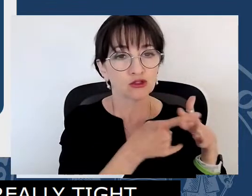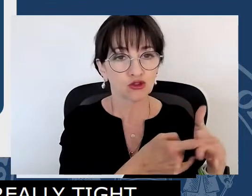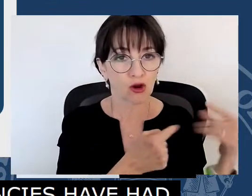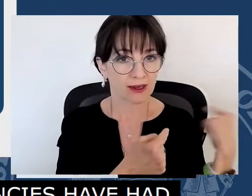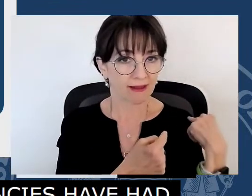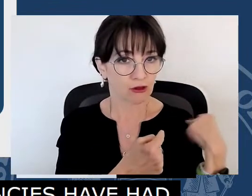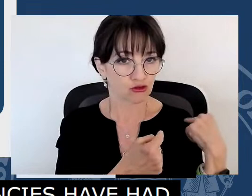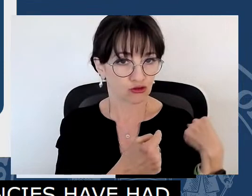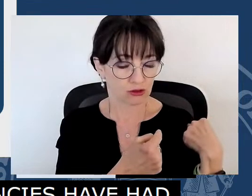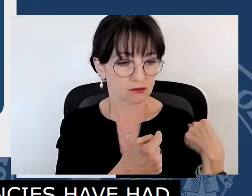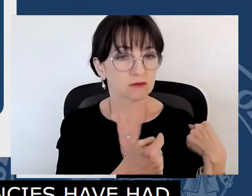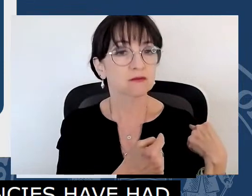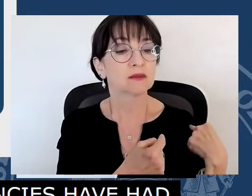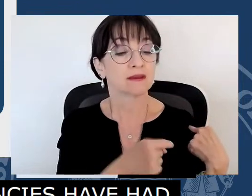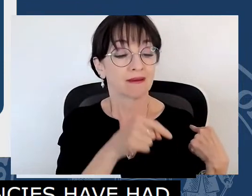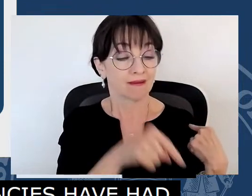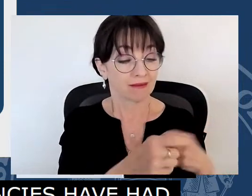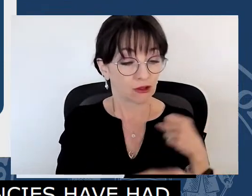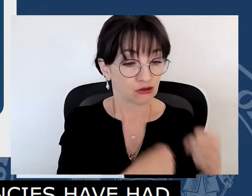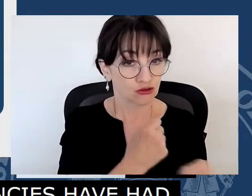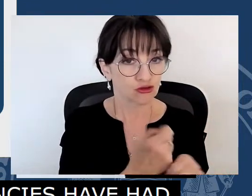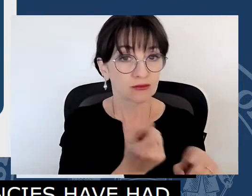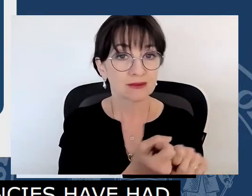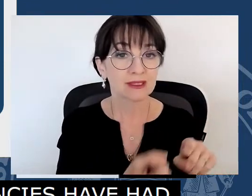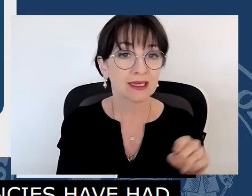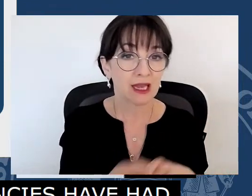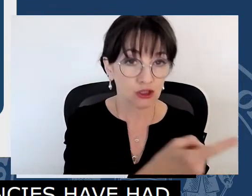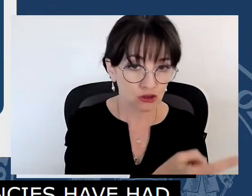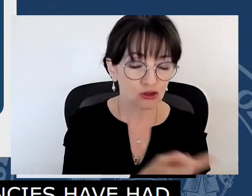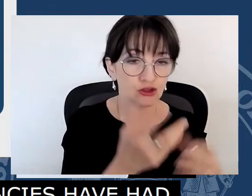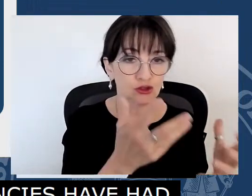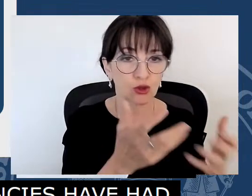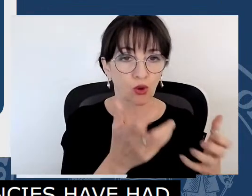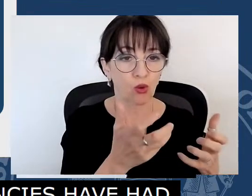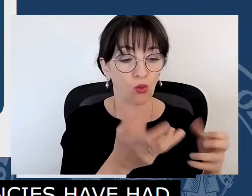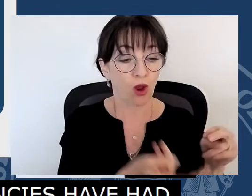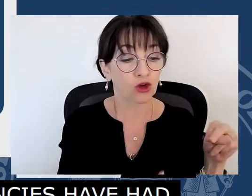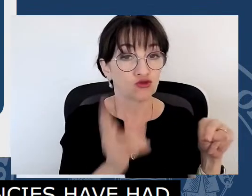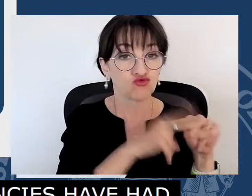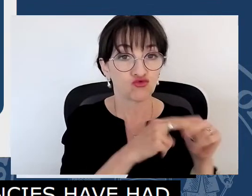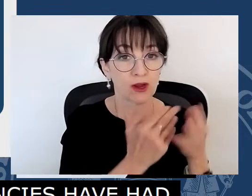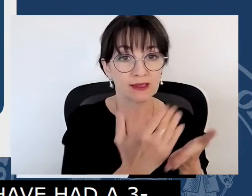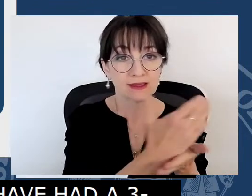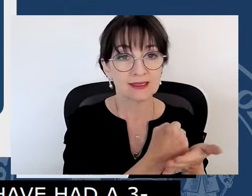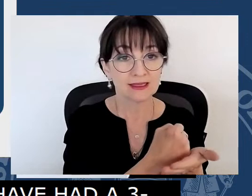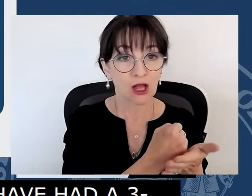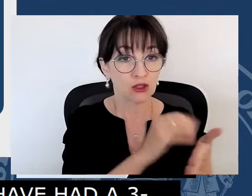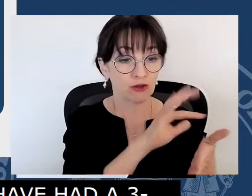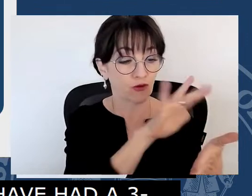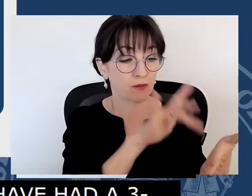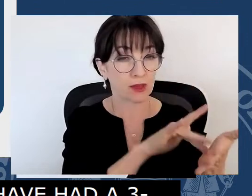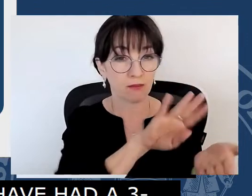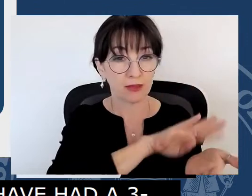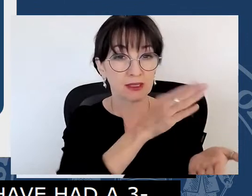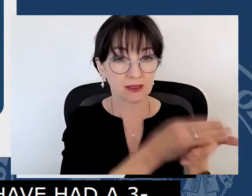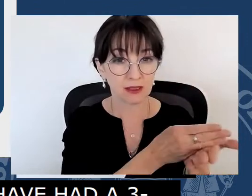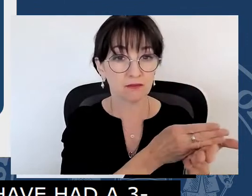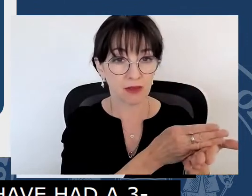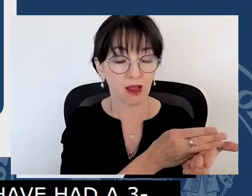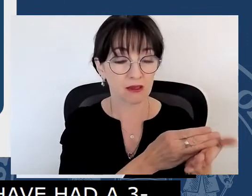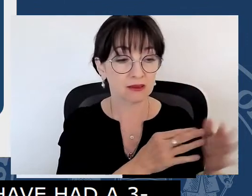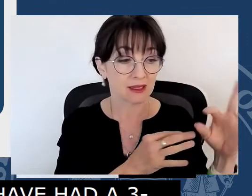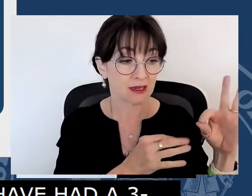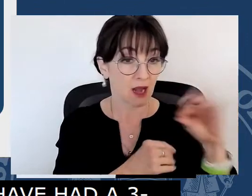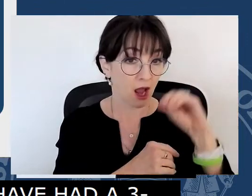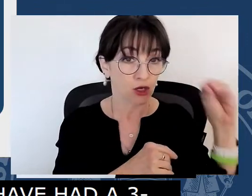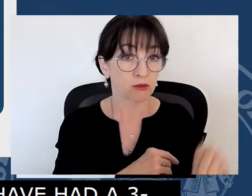year, and next year, to raise salaries from the midpoint down as much as 9% at the lower end